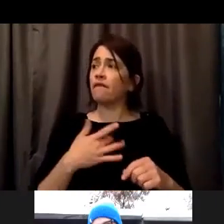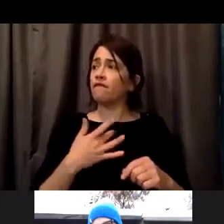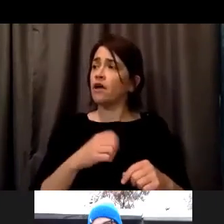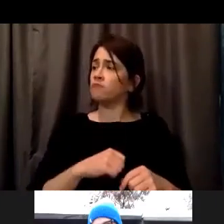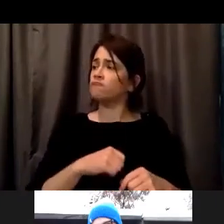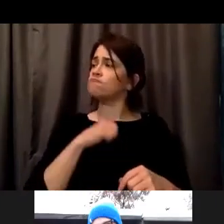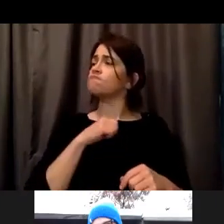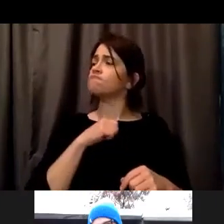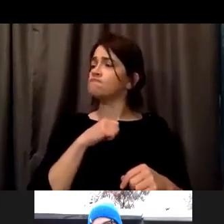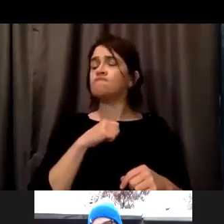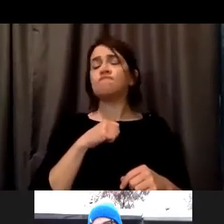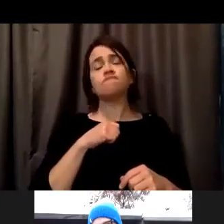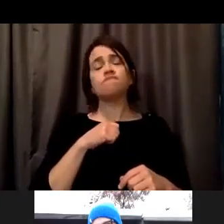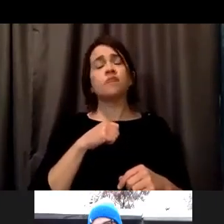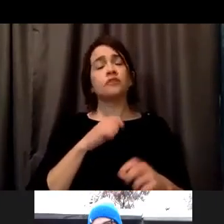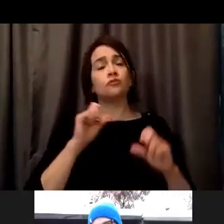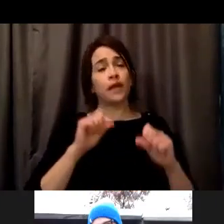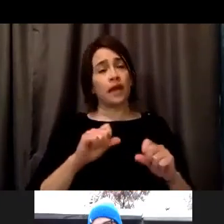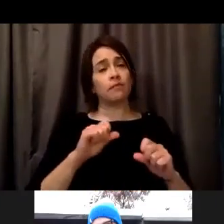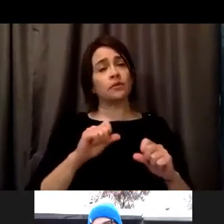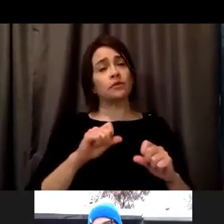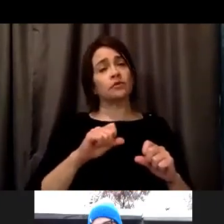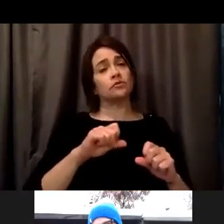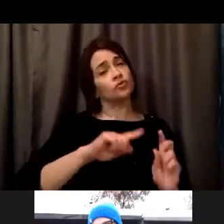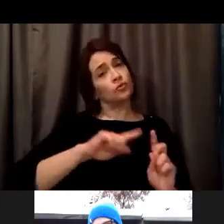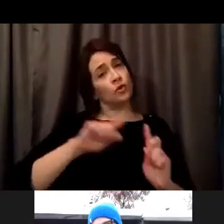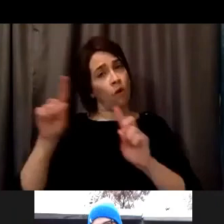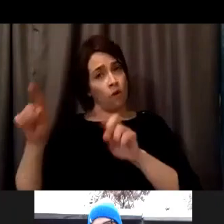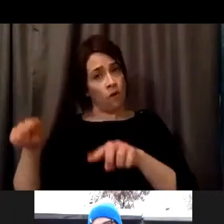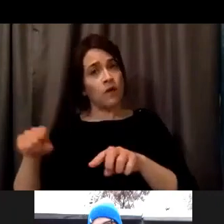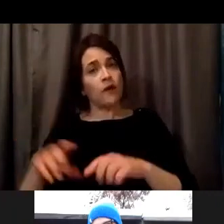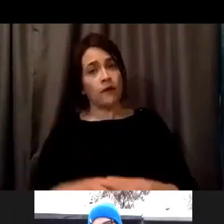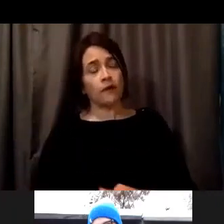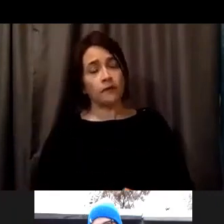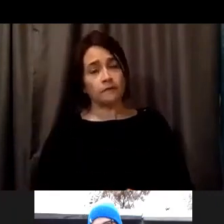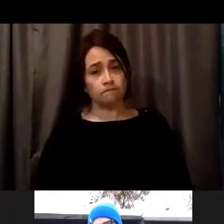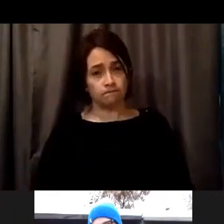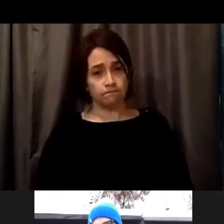to go back, and a sense of maybe a